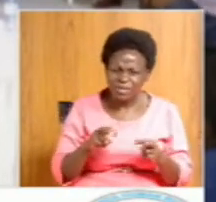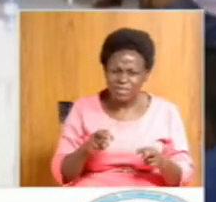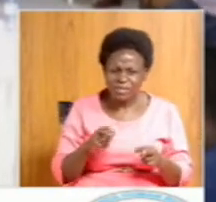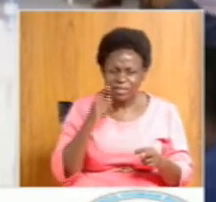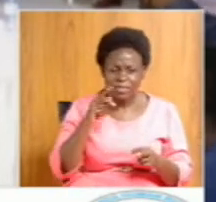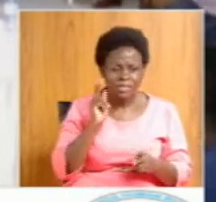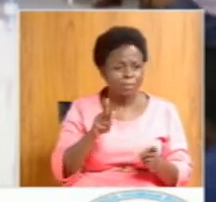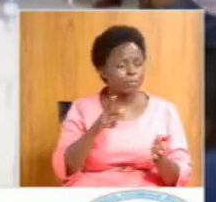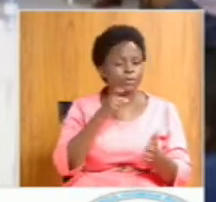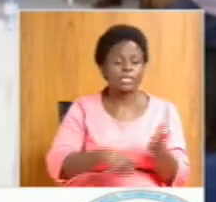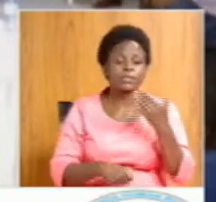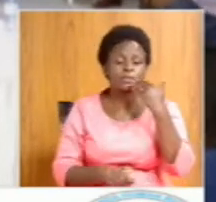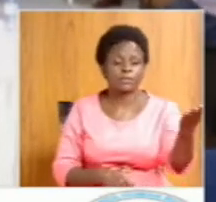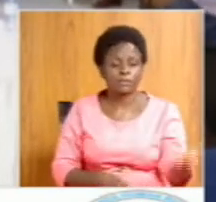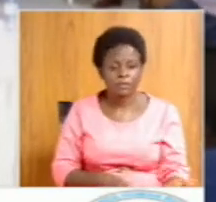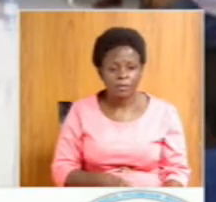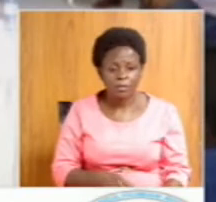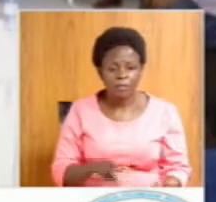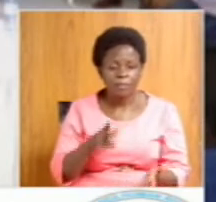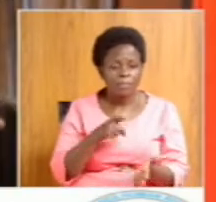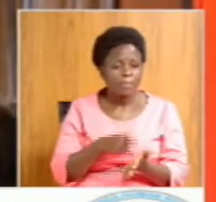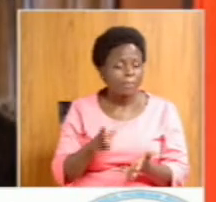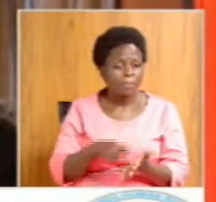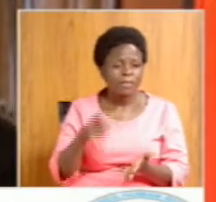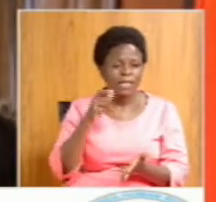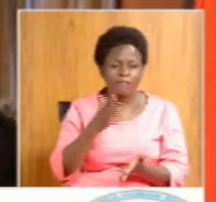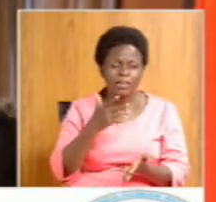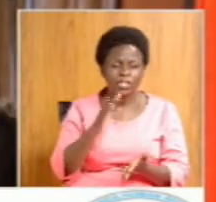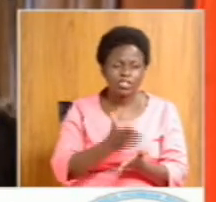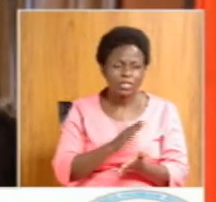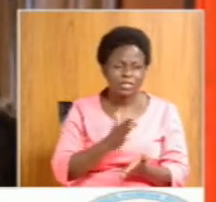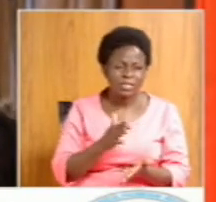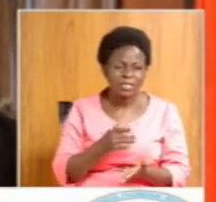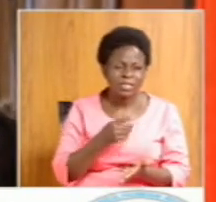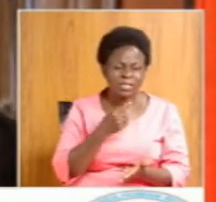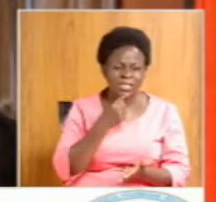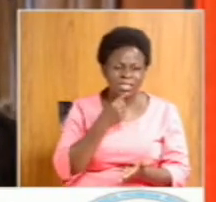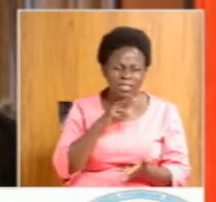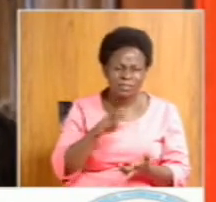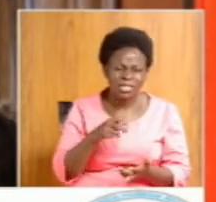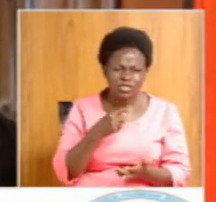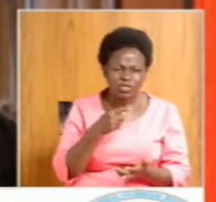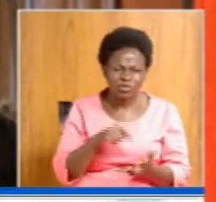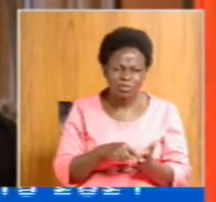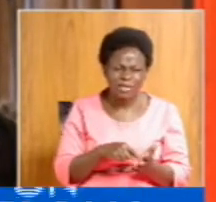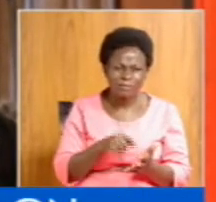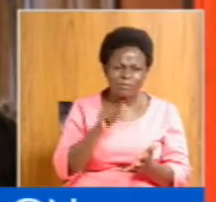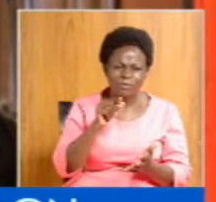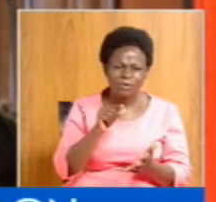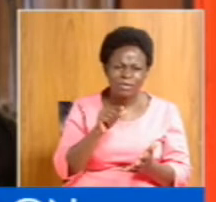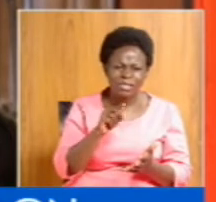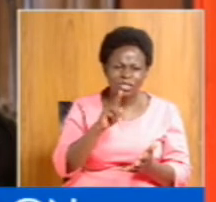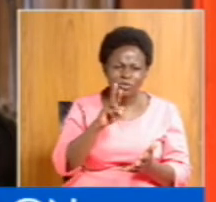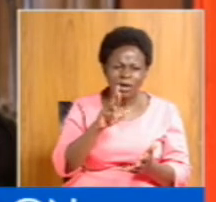that this were not they don't pay their fair share of taxes actually the research noted that there's a small unit in